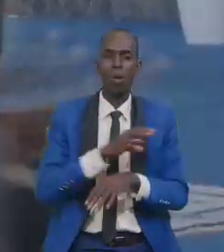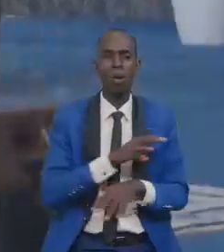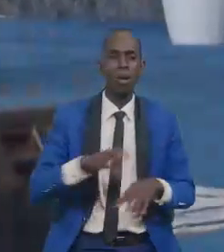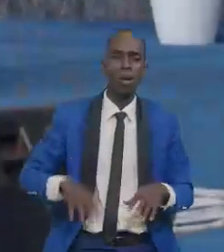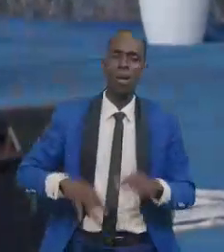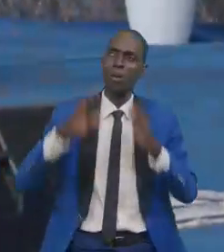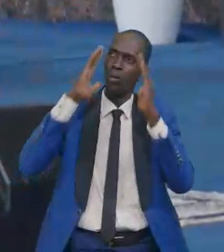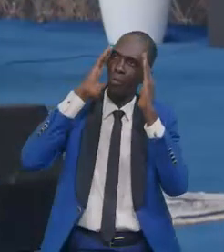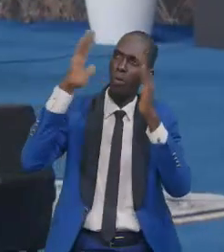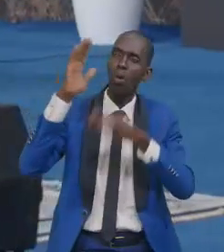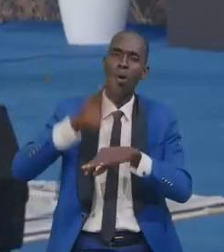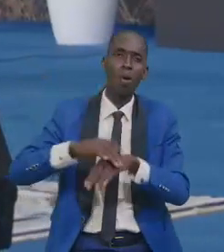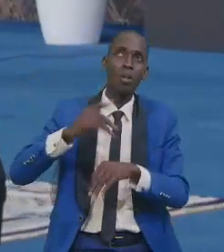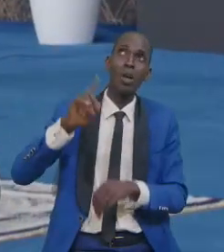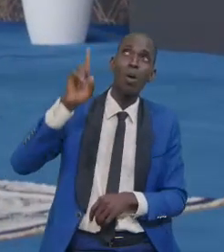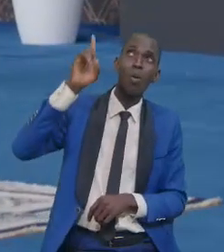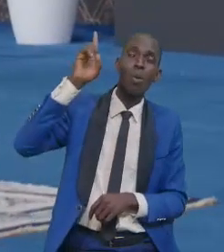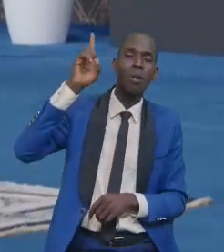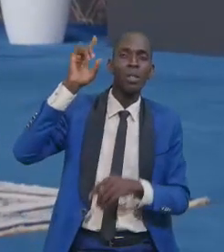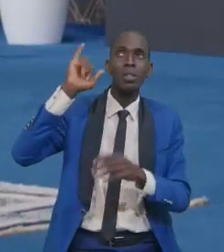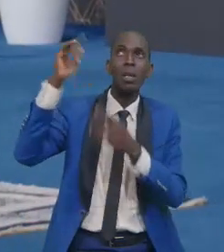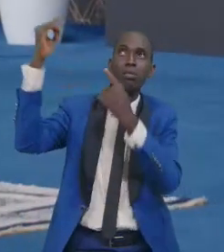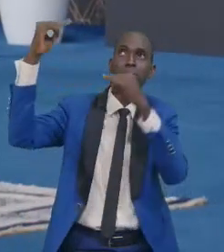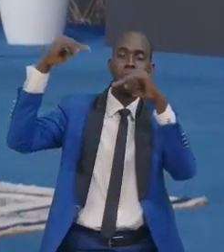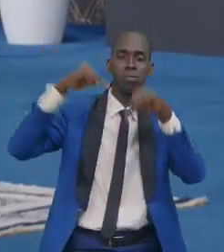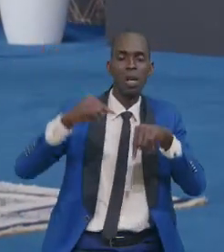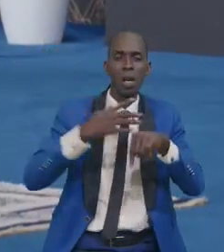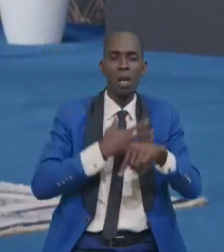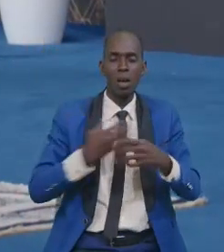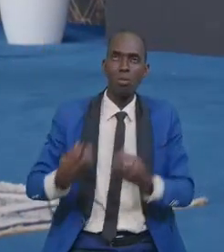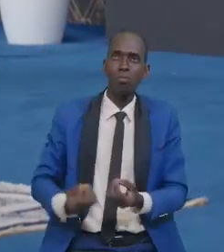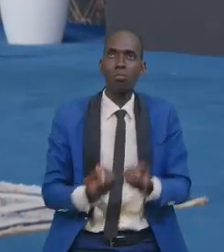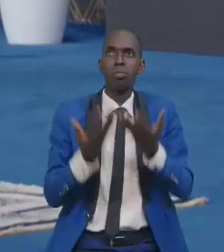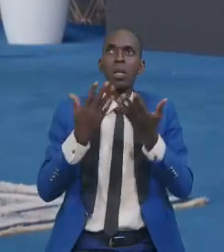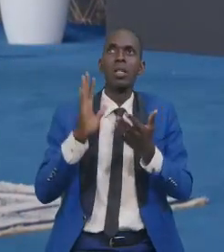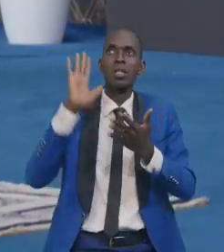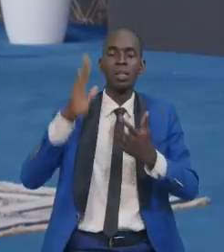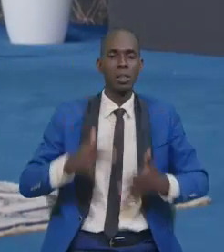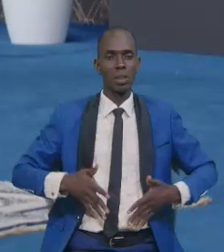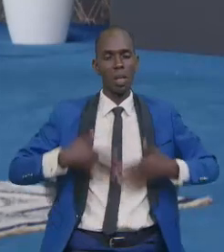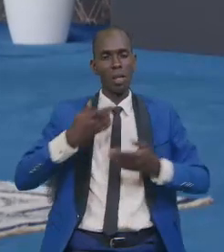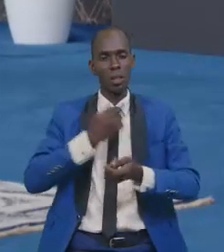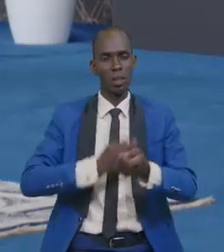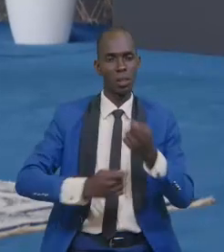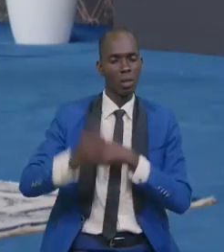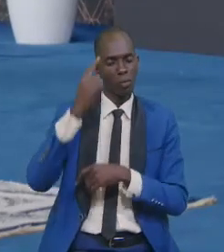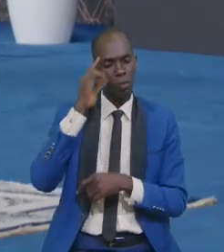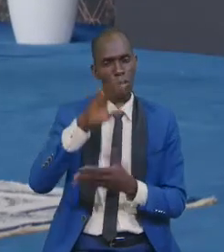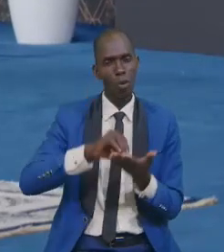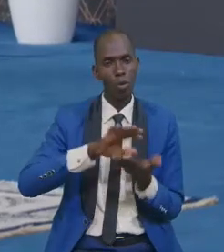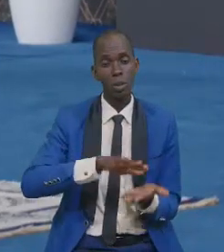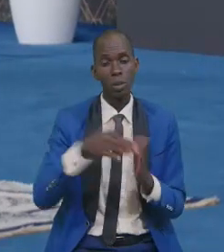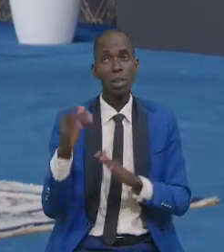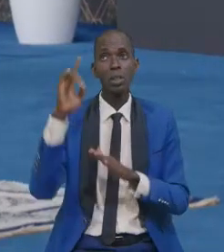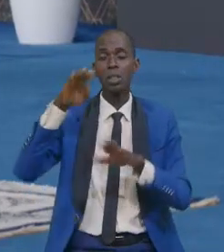the one that came and sacrificed, and he gave his life for you, and he's giving you the promise,